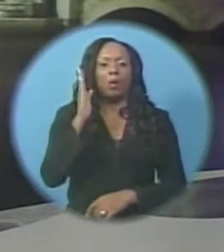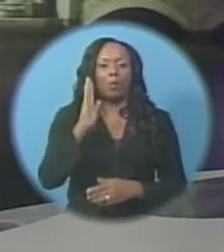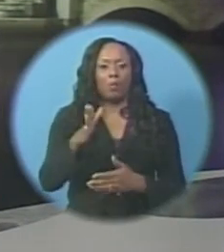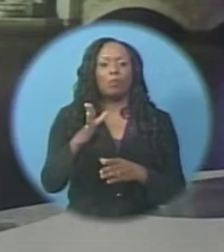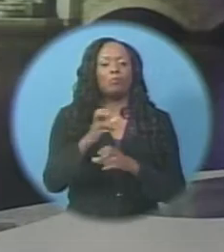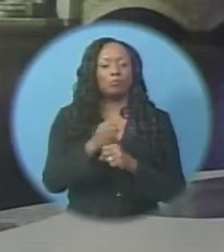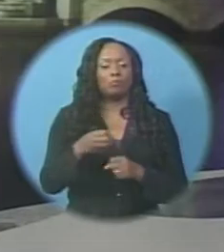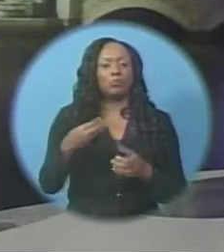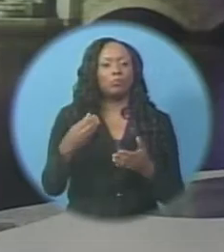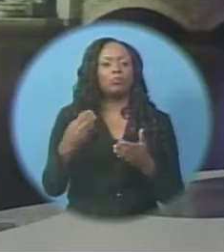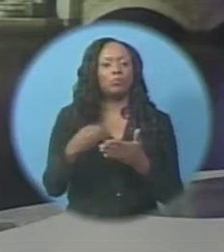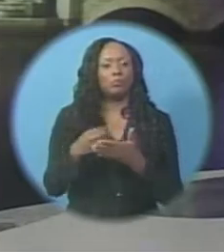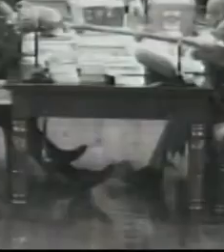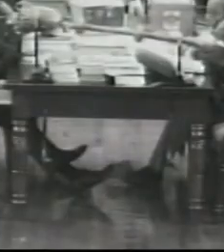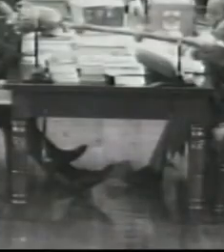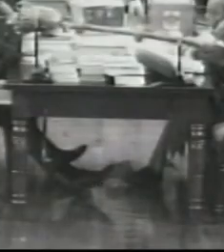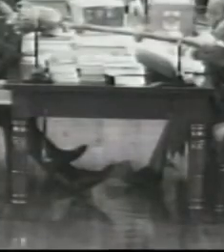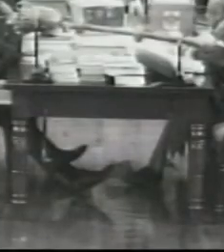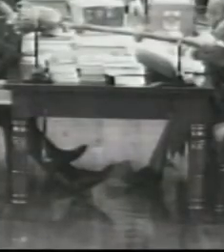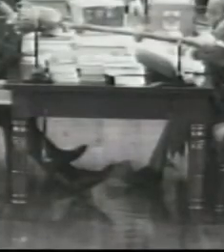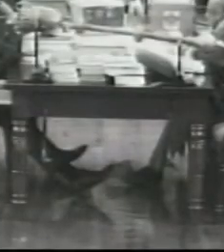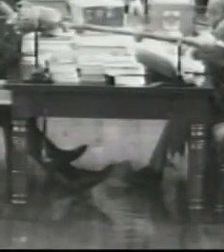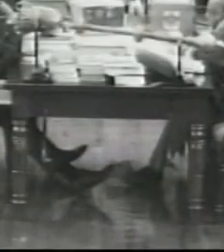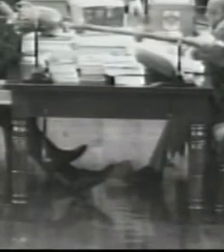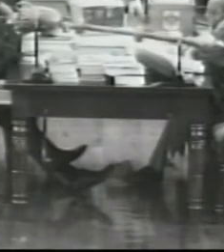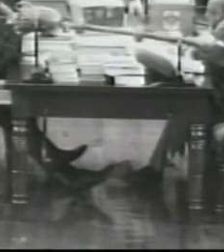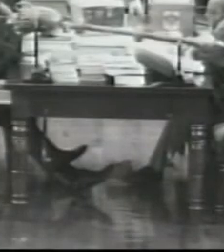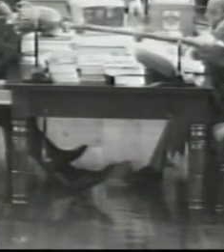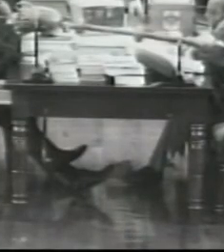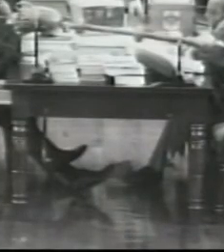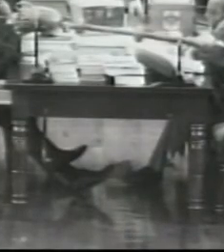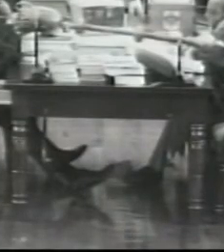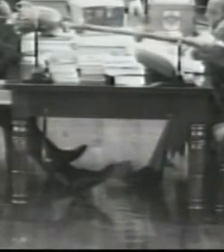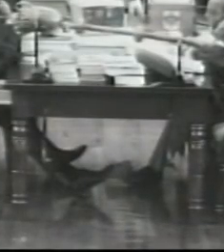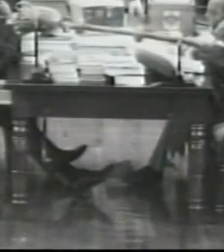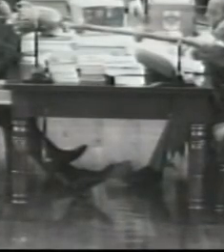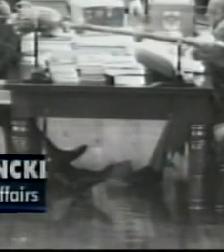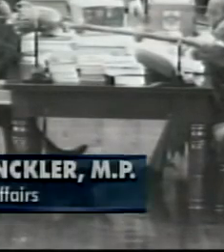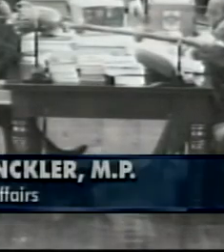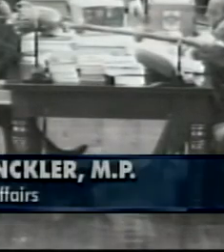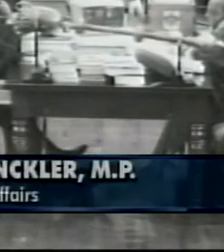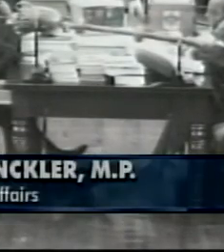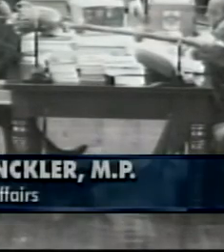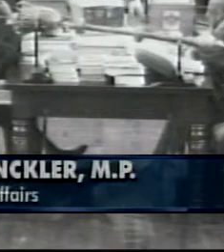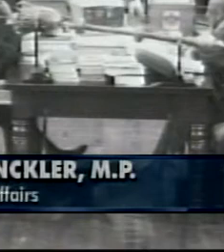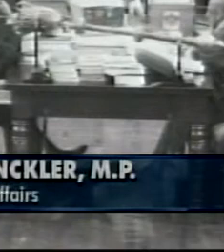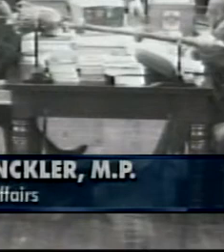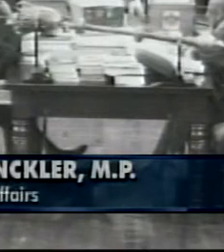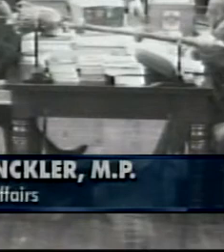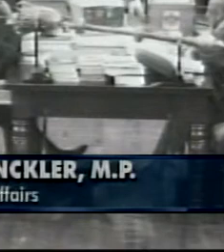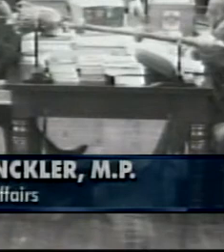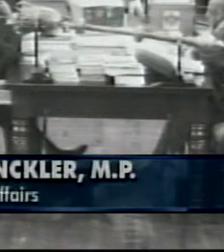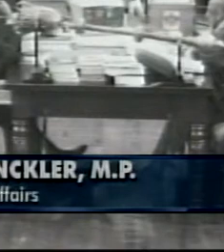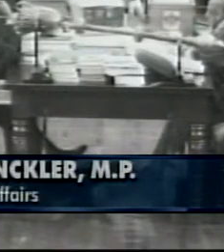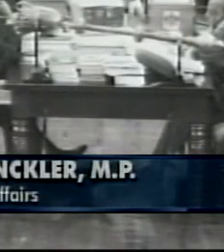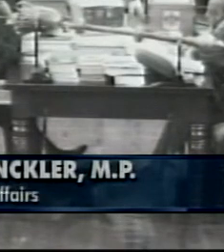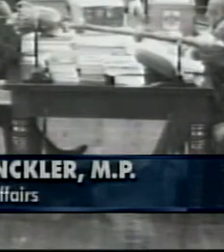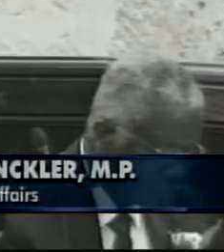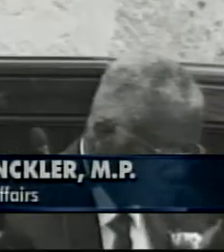will be addressed. It is the intention of the government to place the resources garnered from this